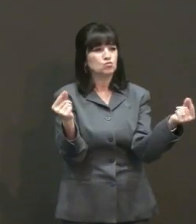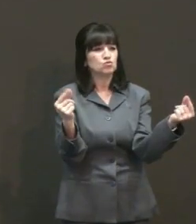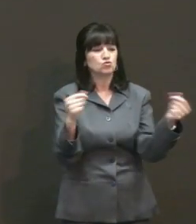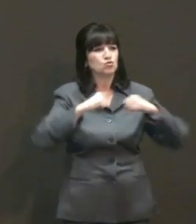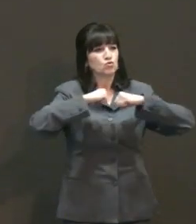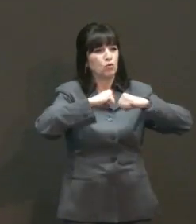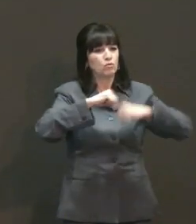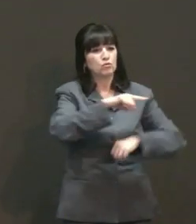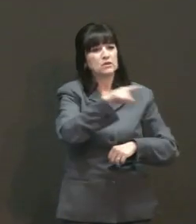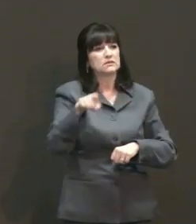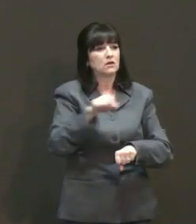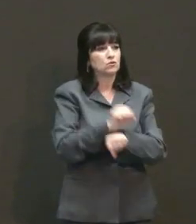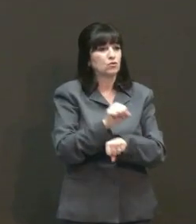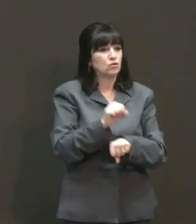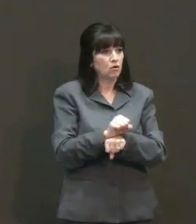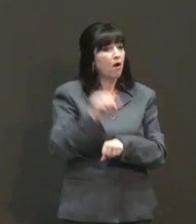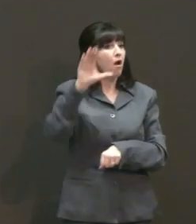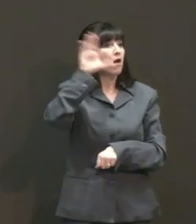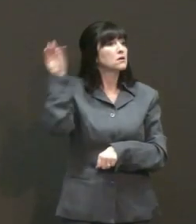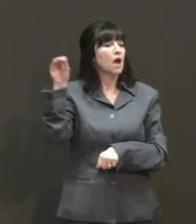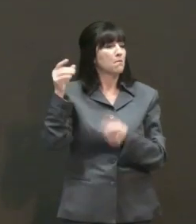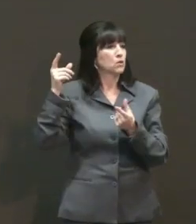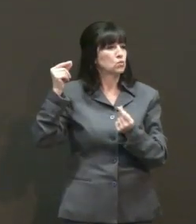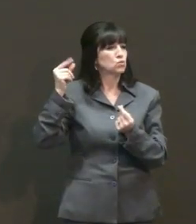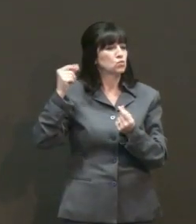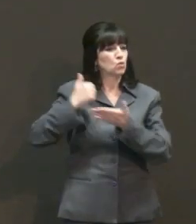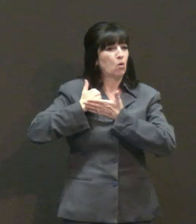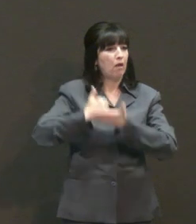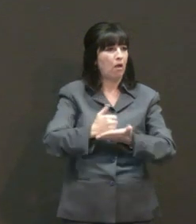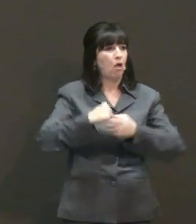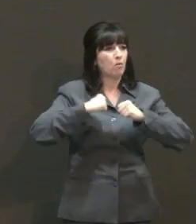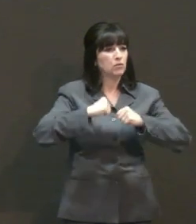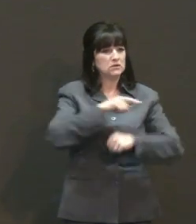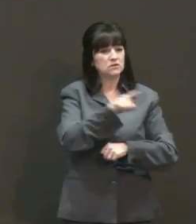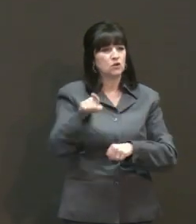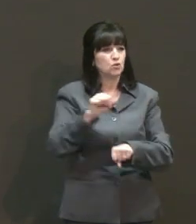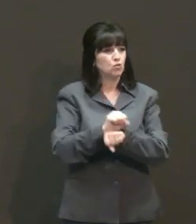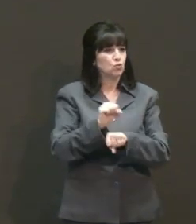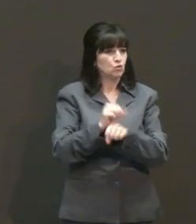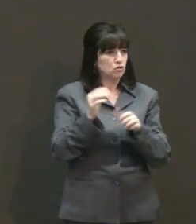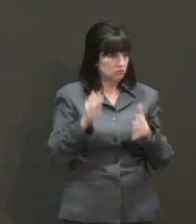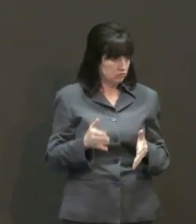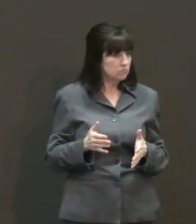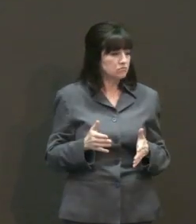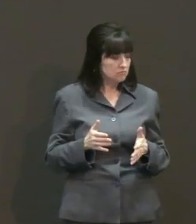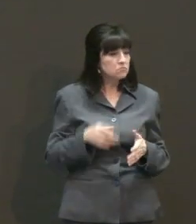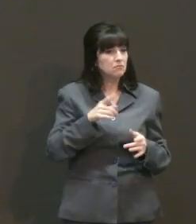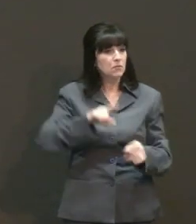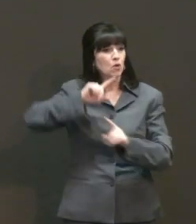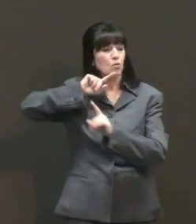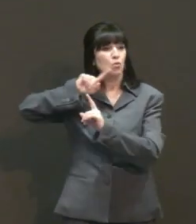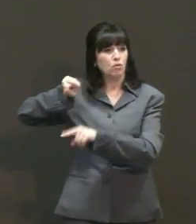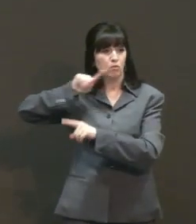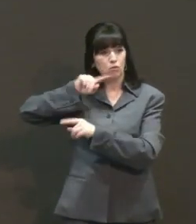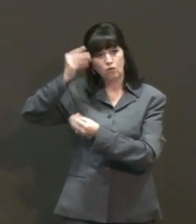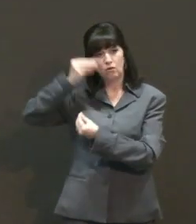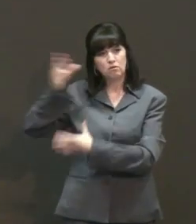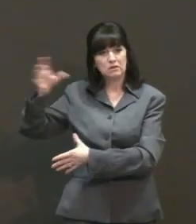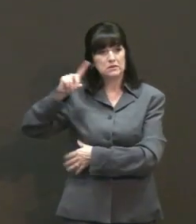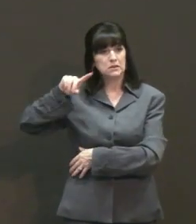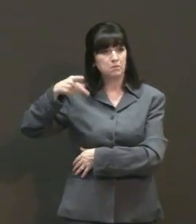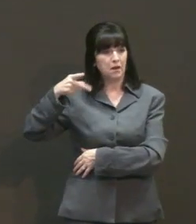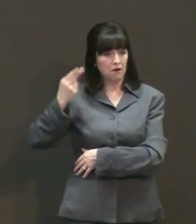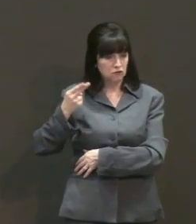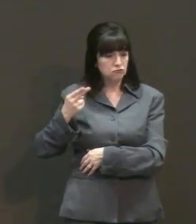that the employer was using, and reported back. In both cases, they